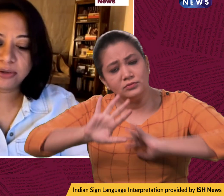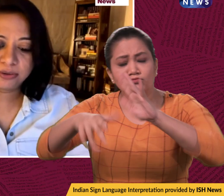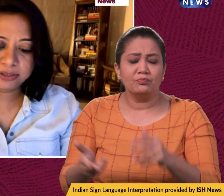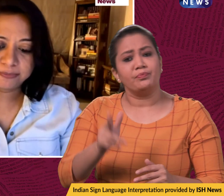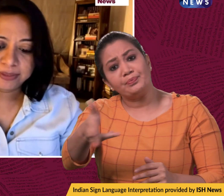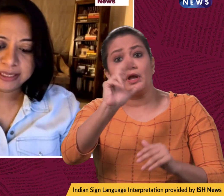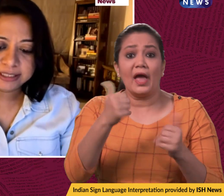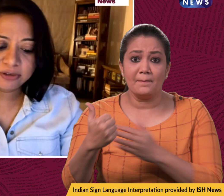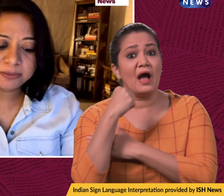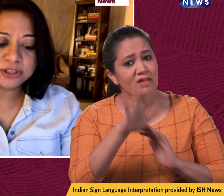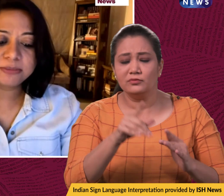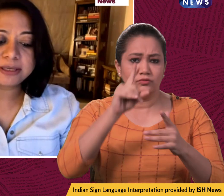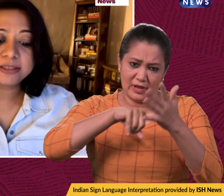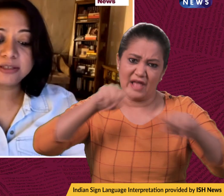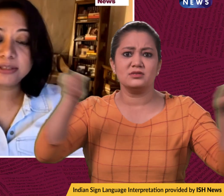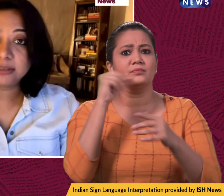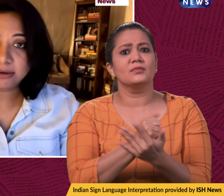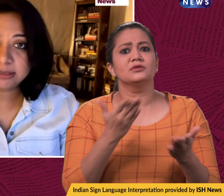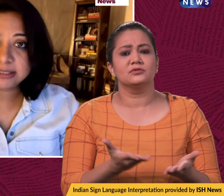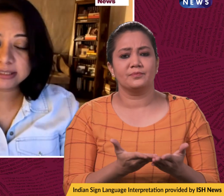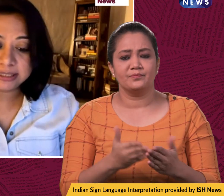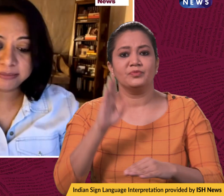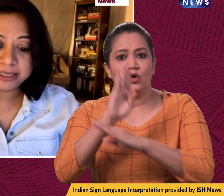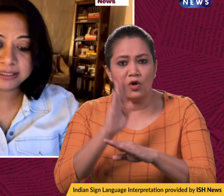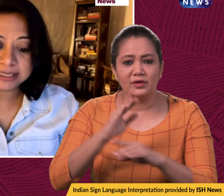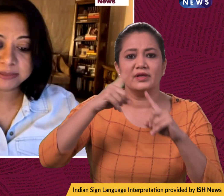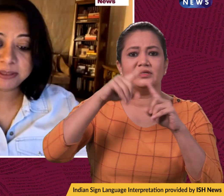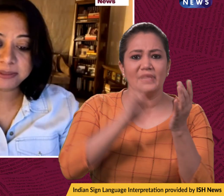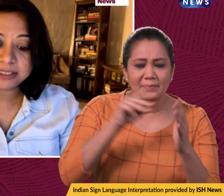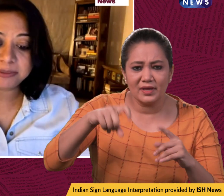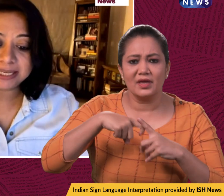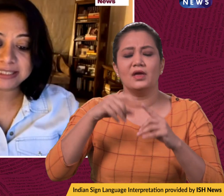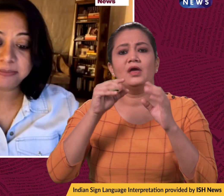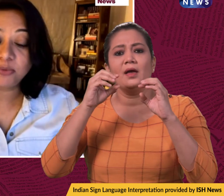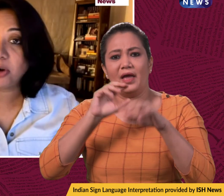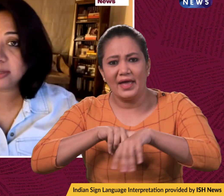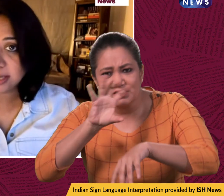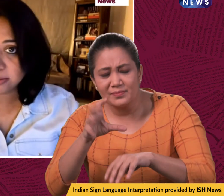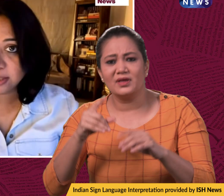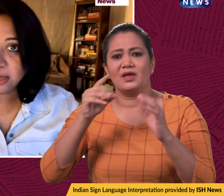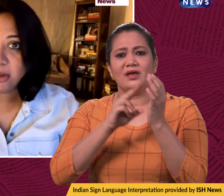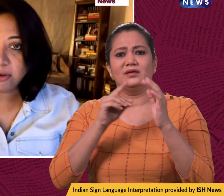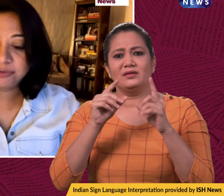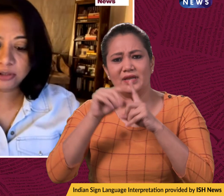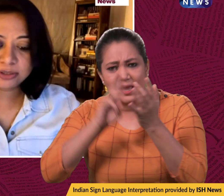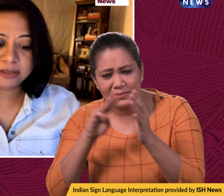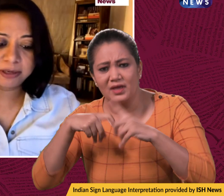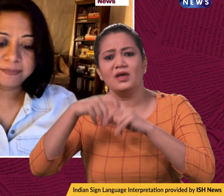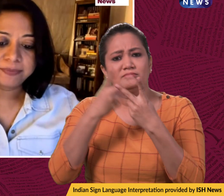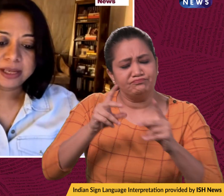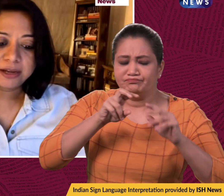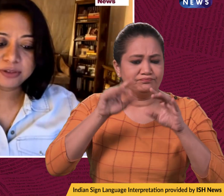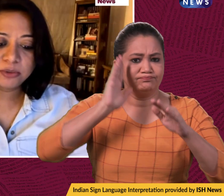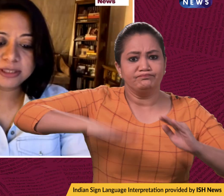breach of law and order. Several opposition parties, including the Congress, the DMK, the SP, BSP, and NCP walked out of the Lok